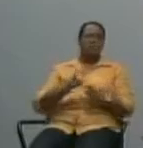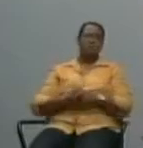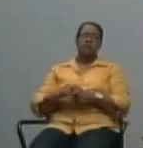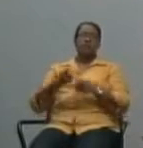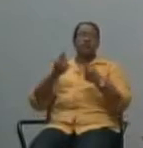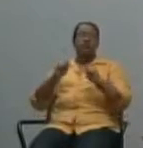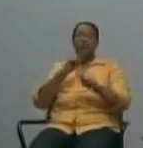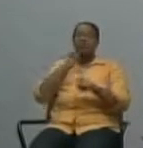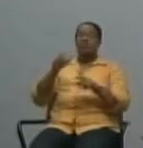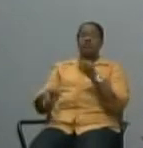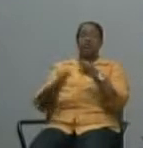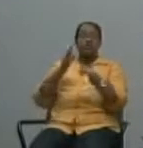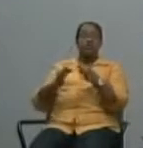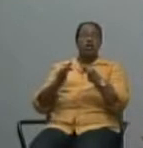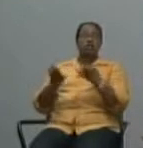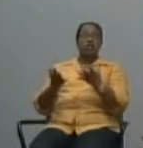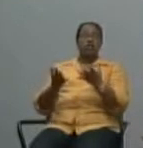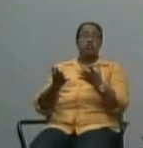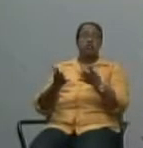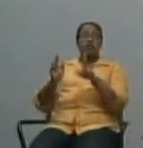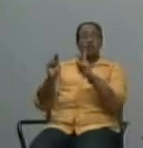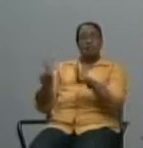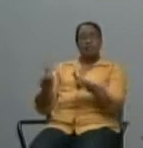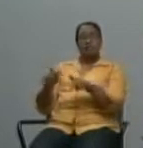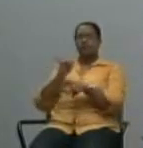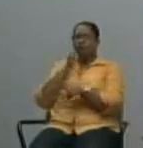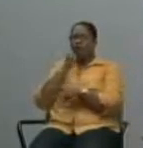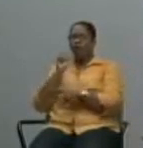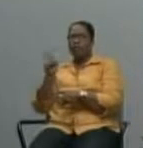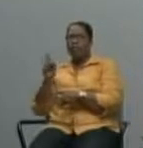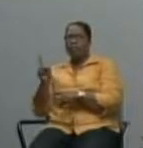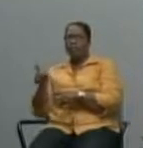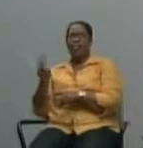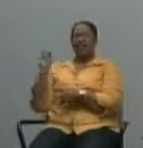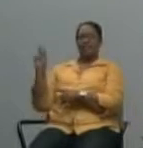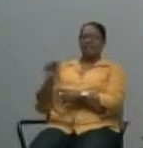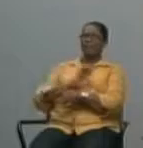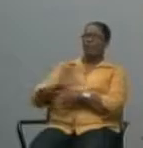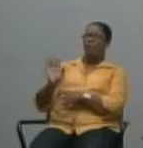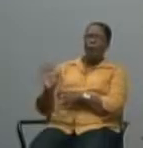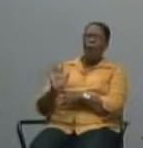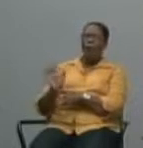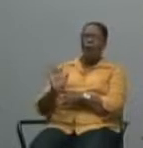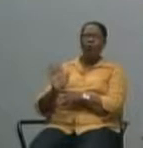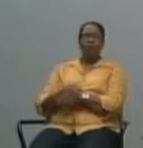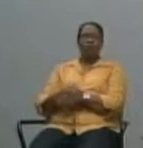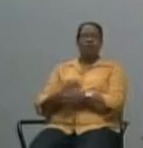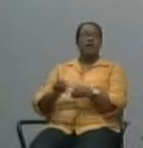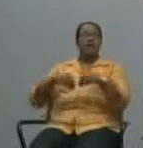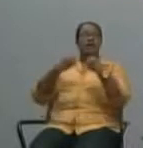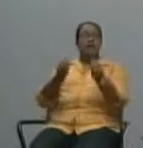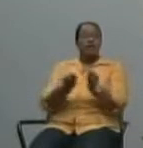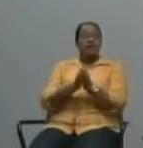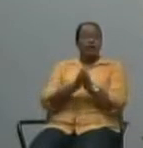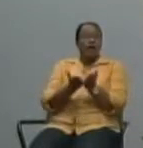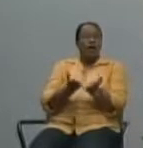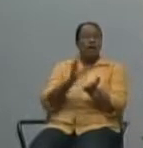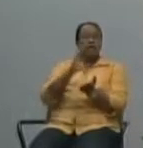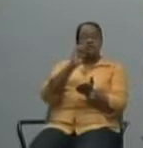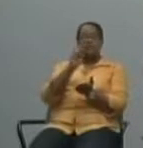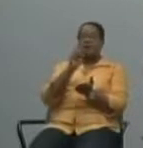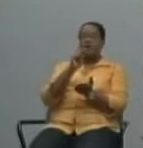For example, sending a card, an email, or some gift to somebody who is suffering, or